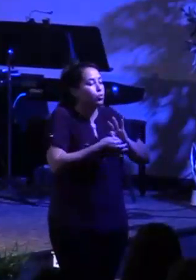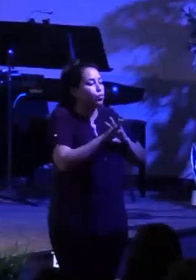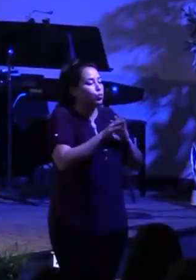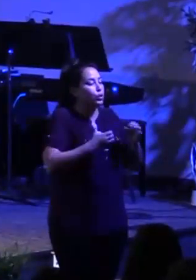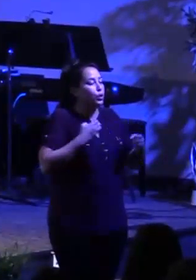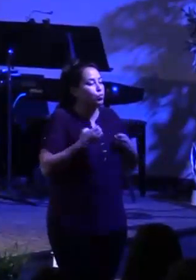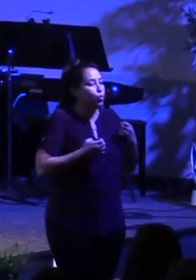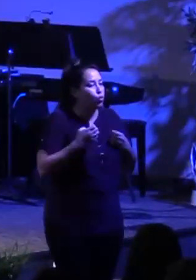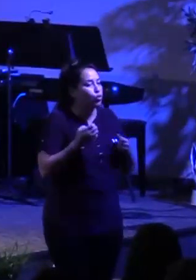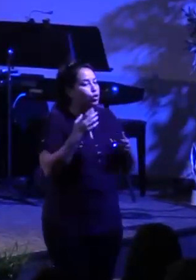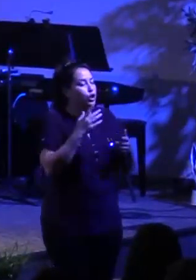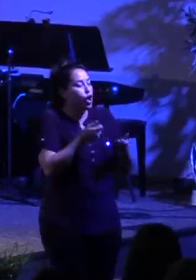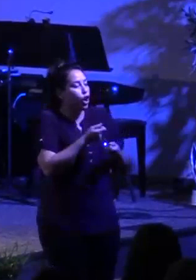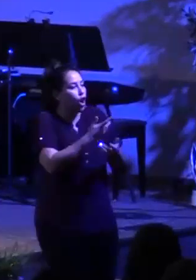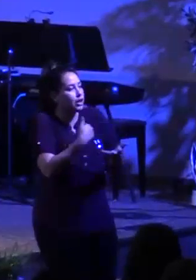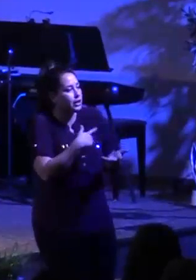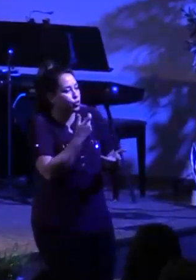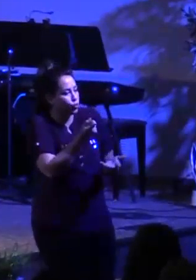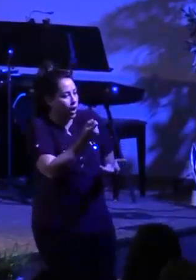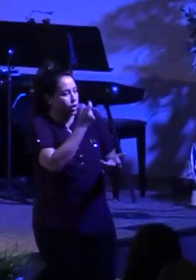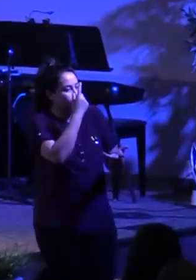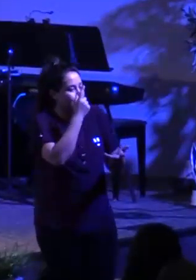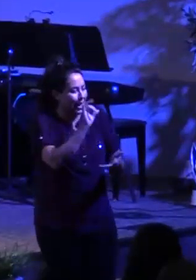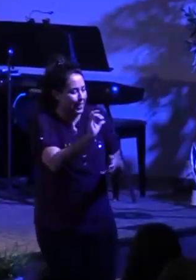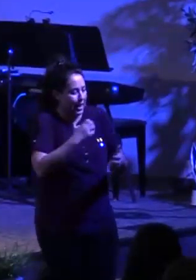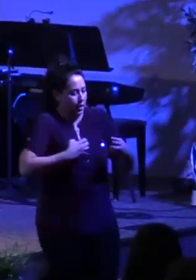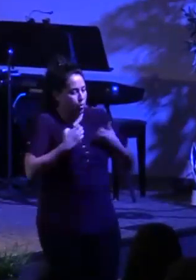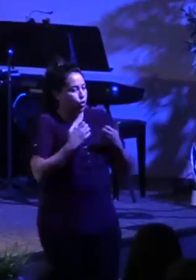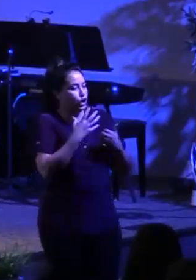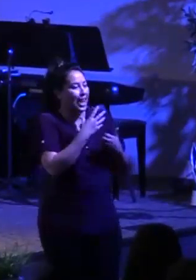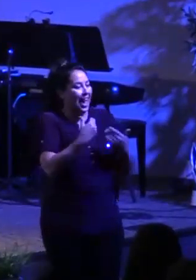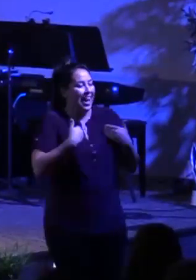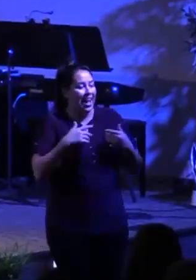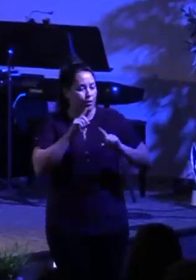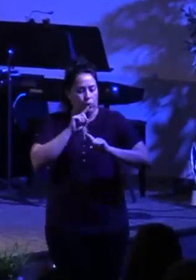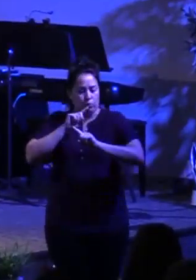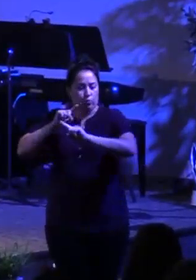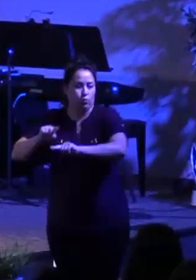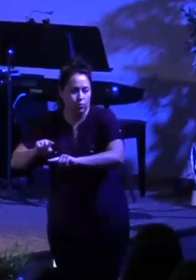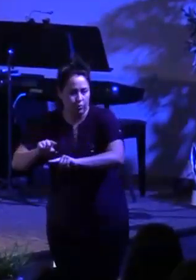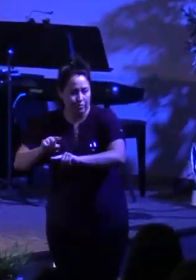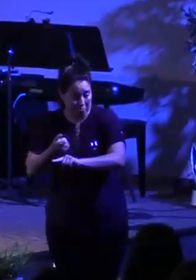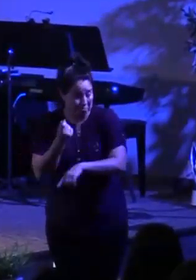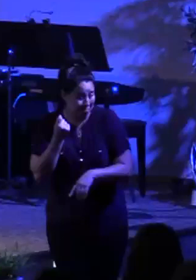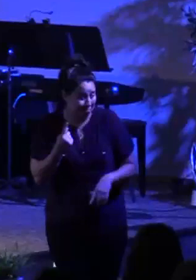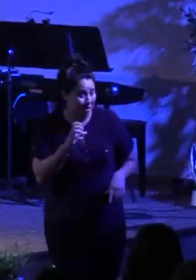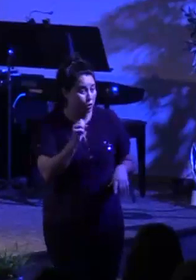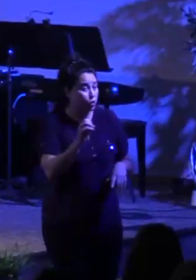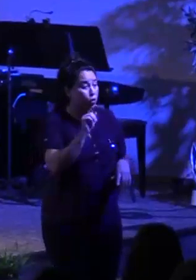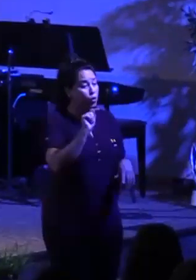of make sense of it and take some sort of action. Does that make sense? So what does the